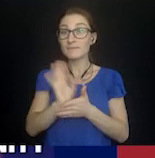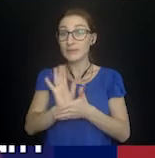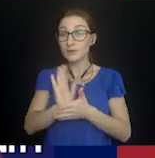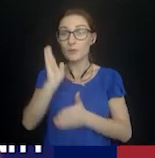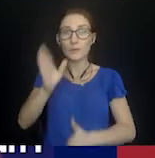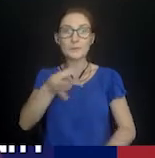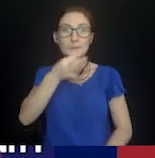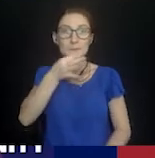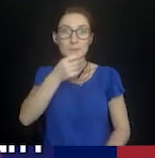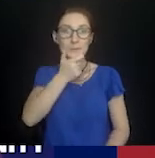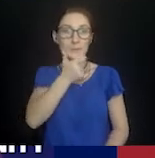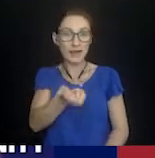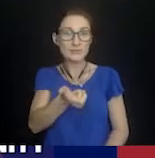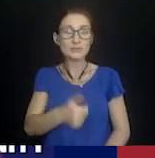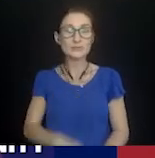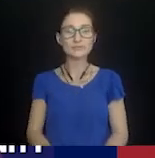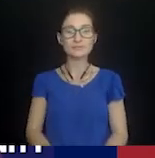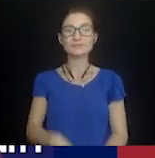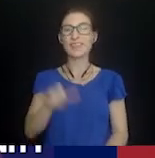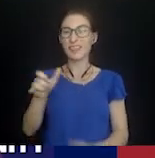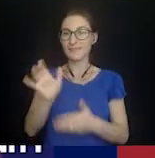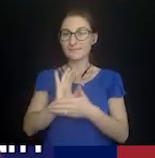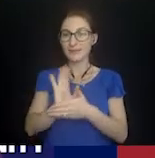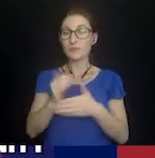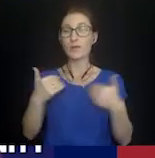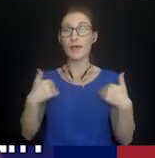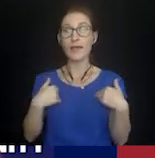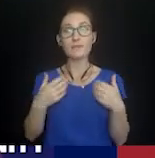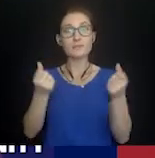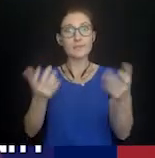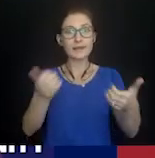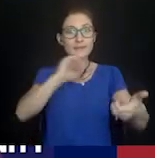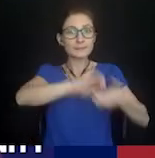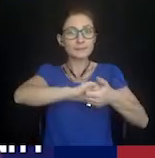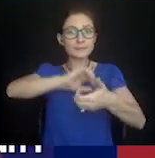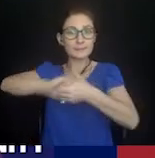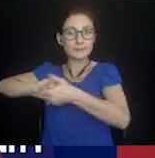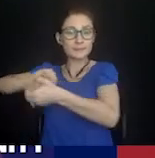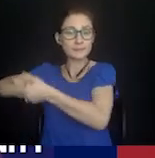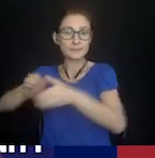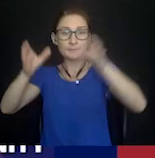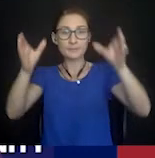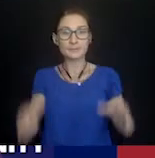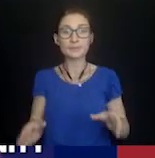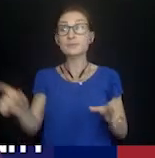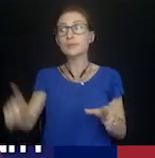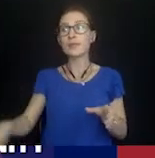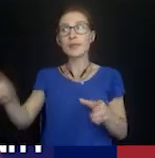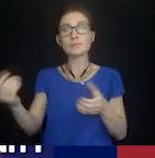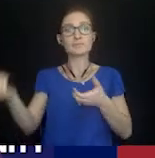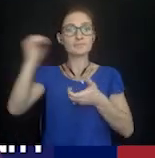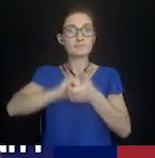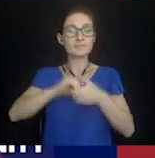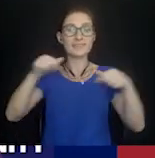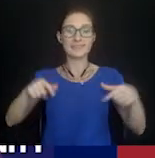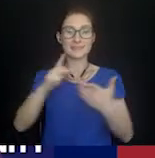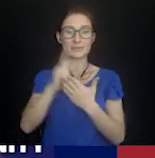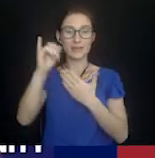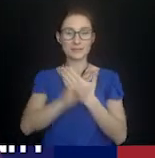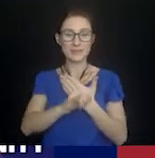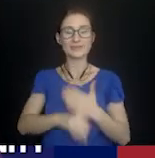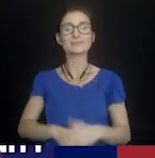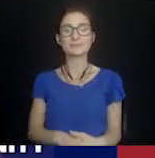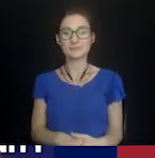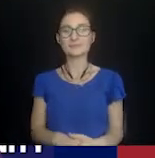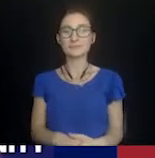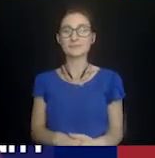watch. The video is made up of our partners and the people that are working with us on this project.